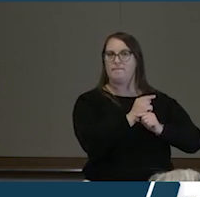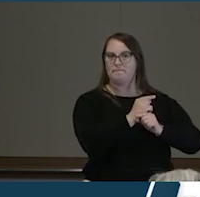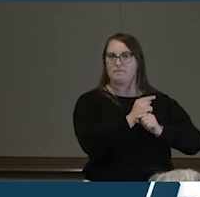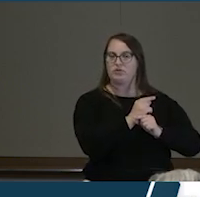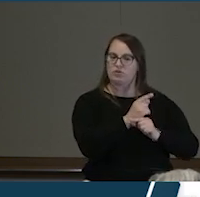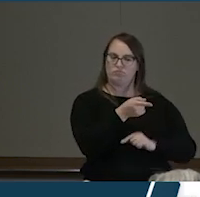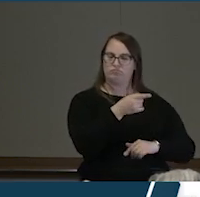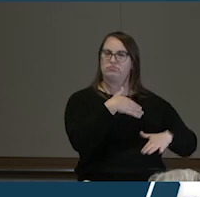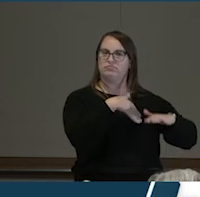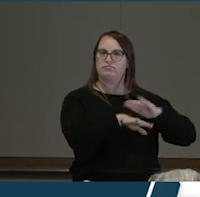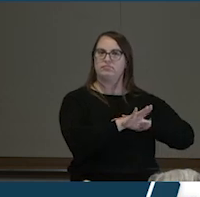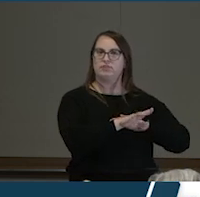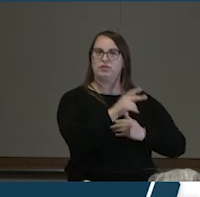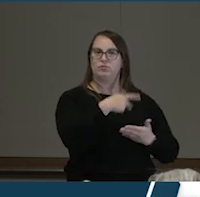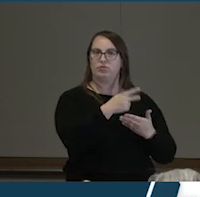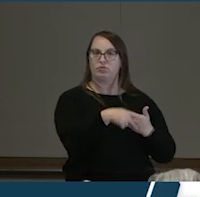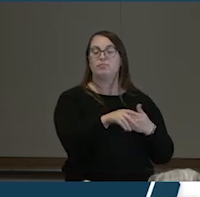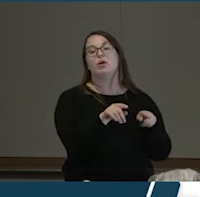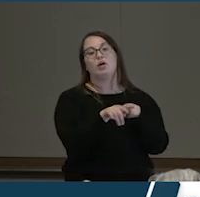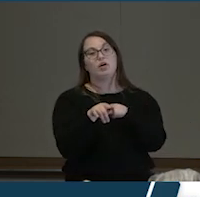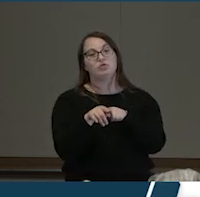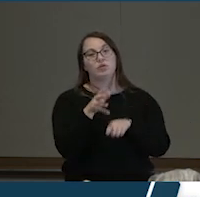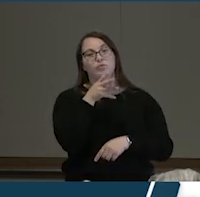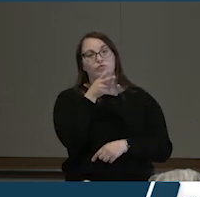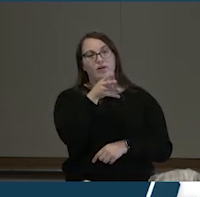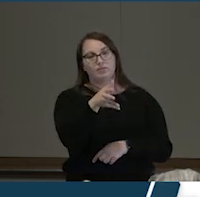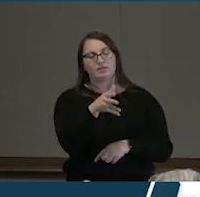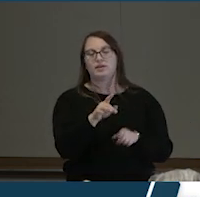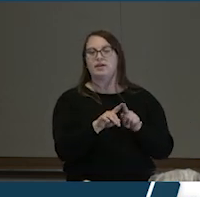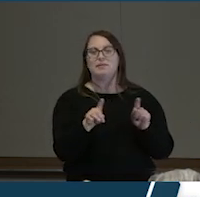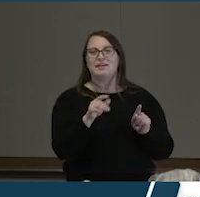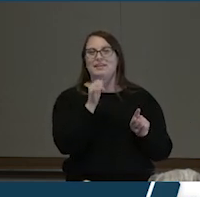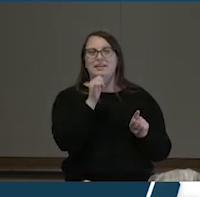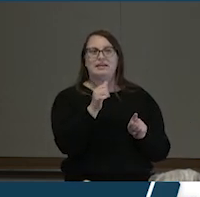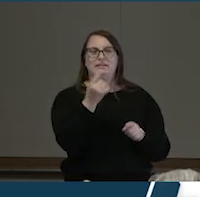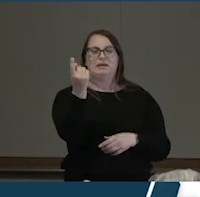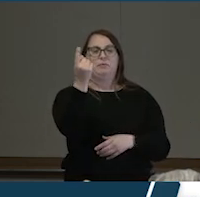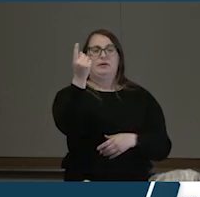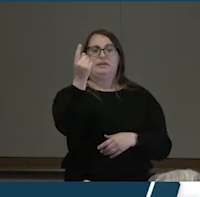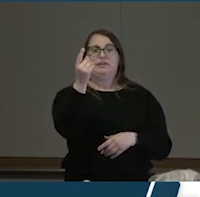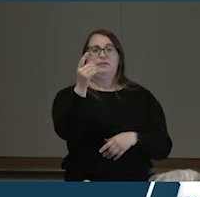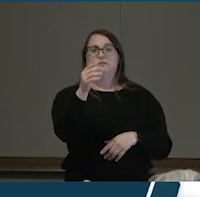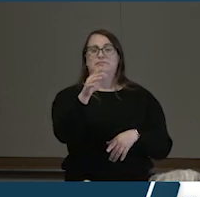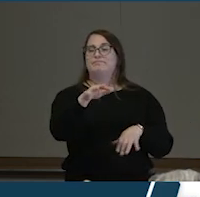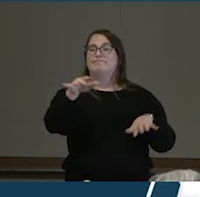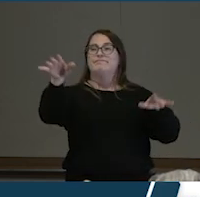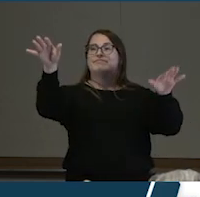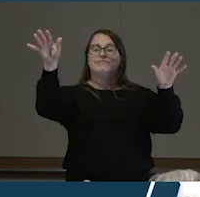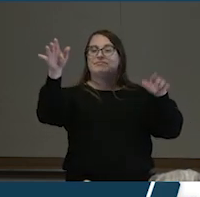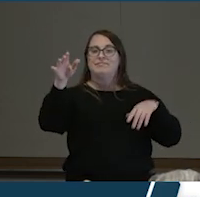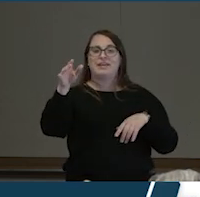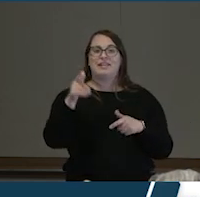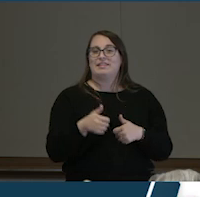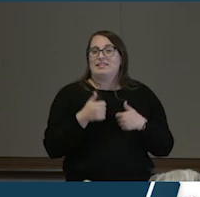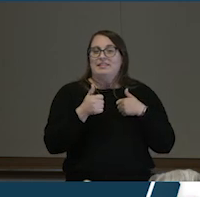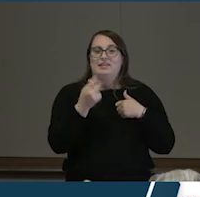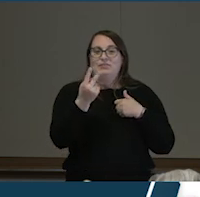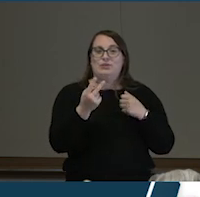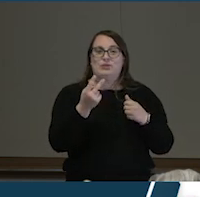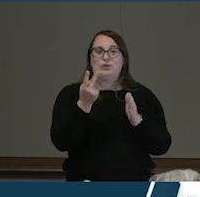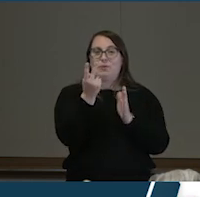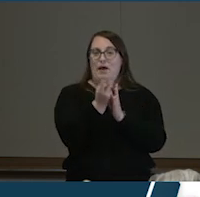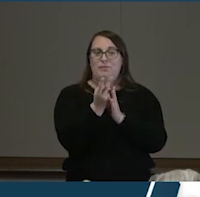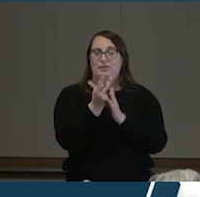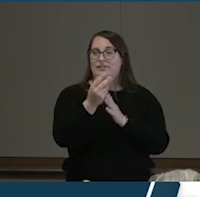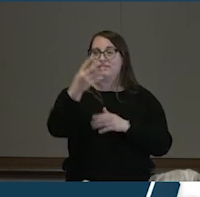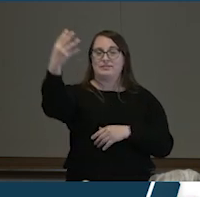another family, we've had grandmas too, but it can't just be someone who's a grandma who lives 2 hours away. It has to be somebody